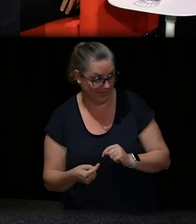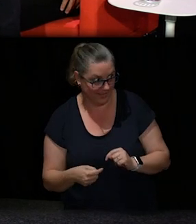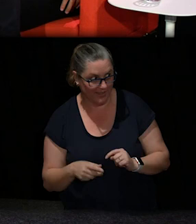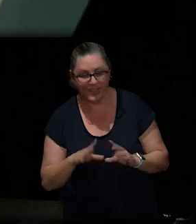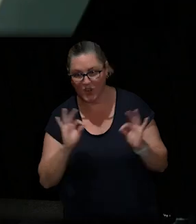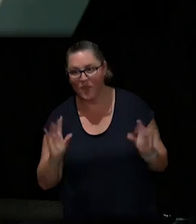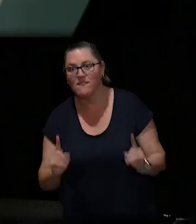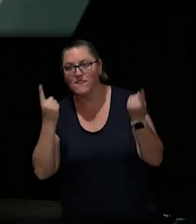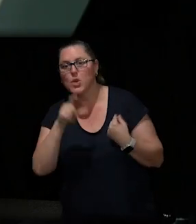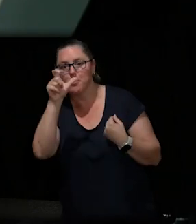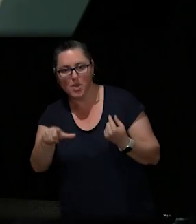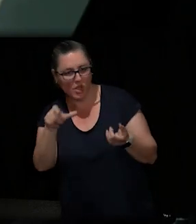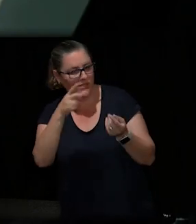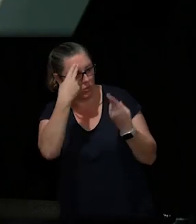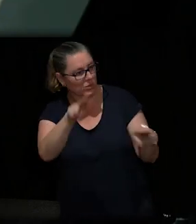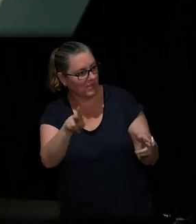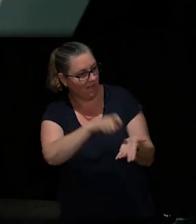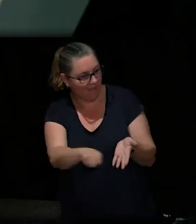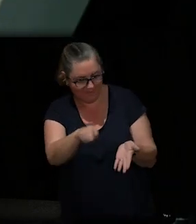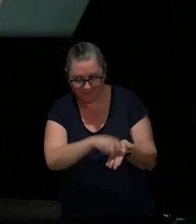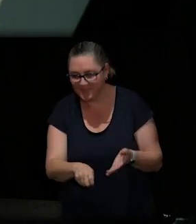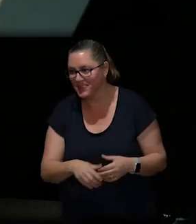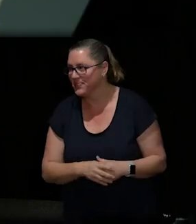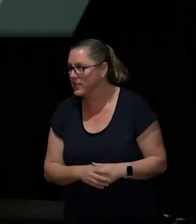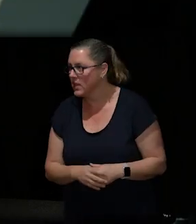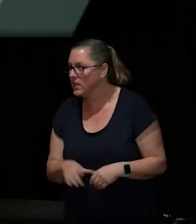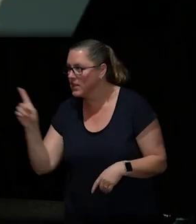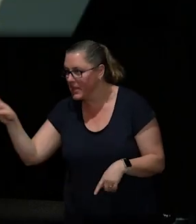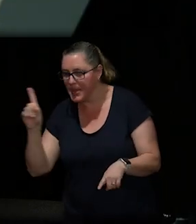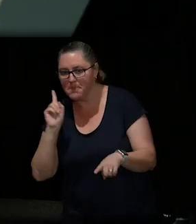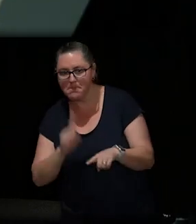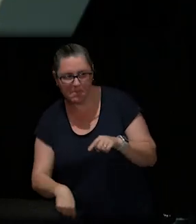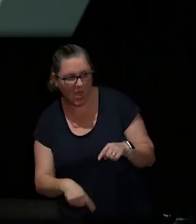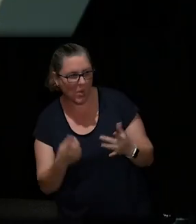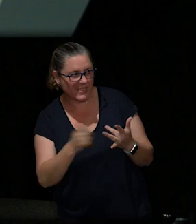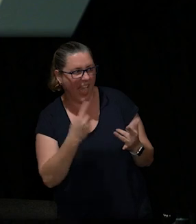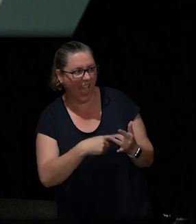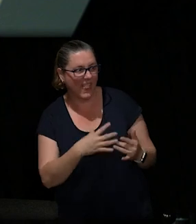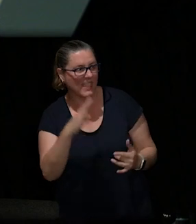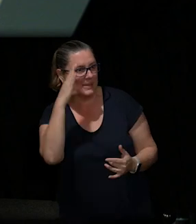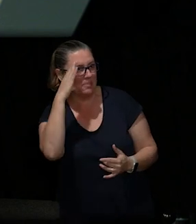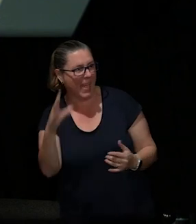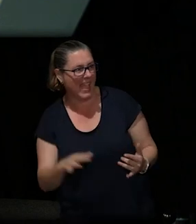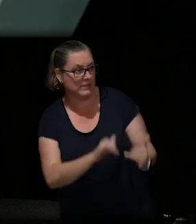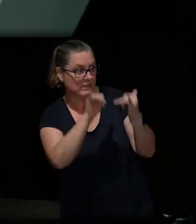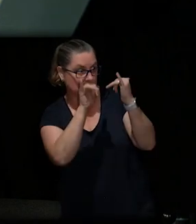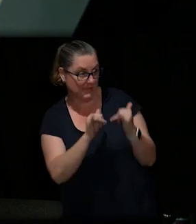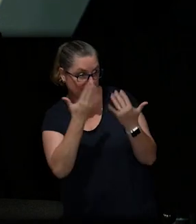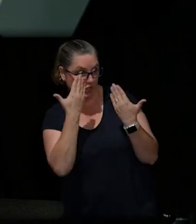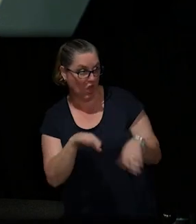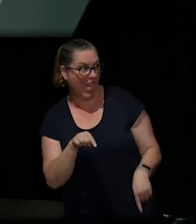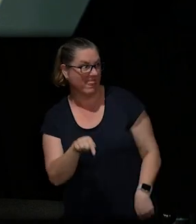office in Australia, but mostly, I think, in bed other than Harold Holt. But... I